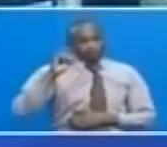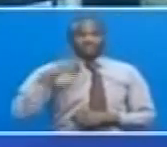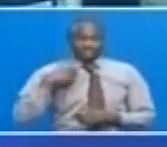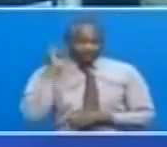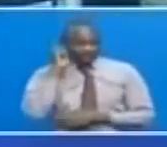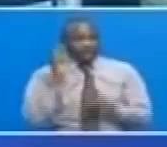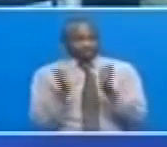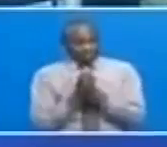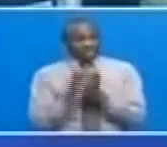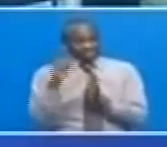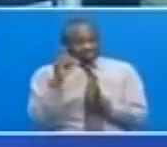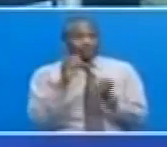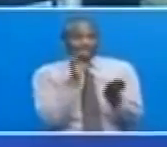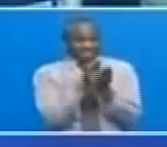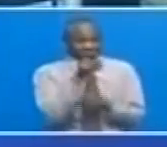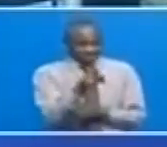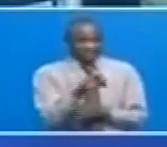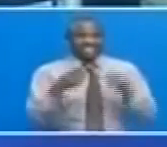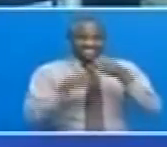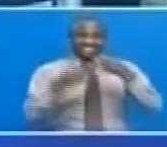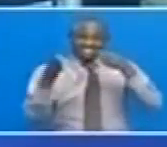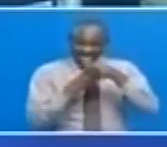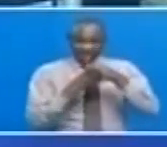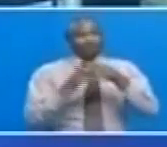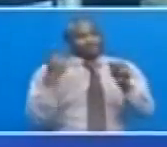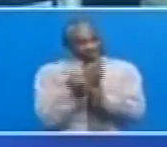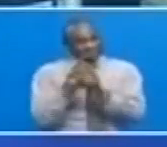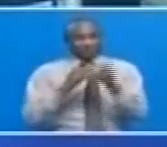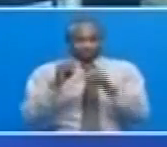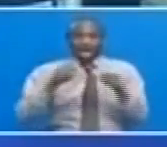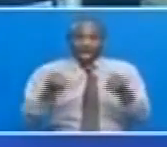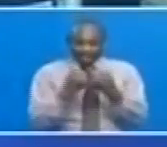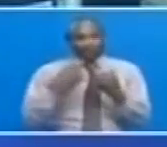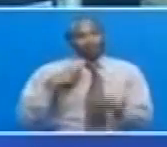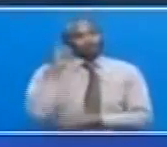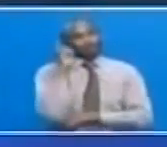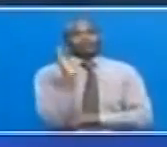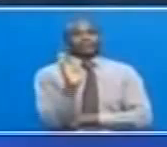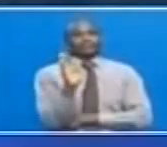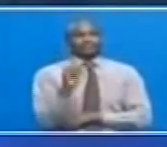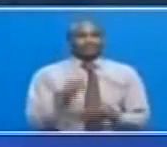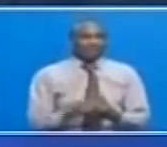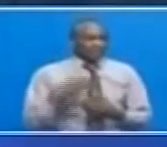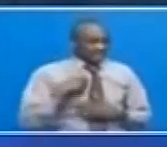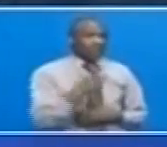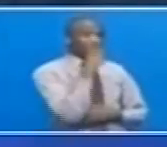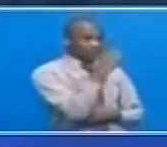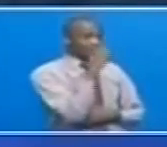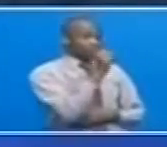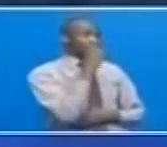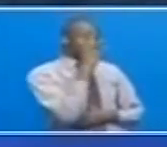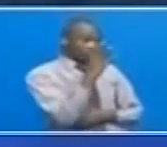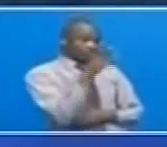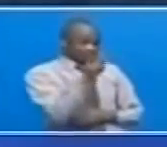digital banking are paying dividend, with 69% of all transactions now happening on those platforms. We have more than 1.4 million customers